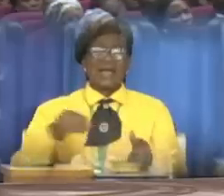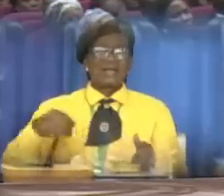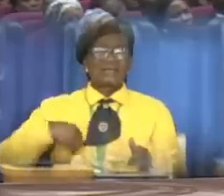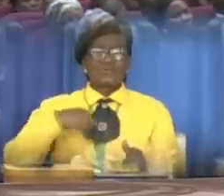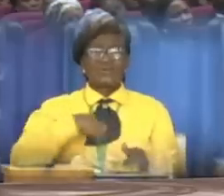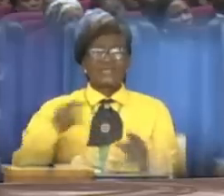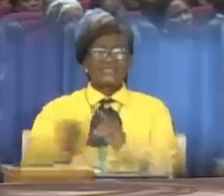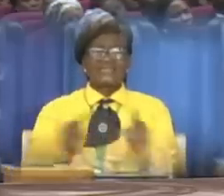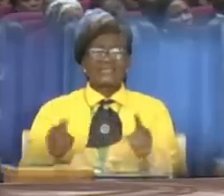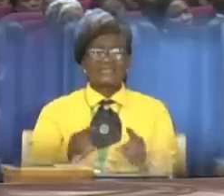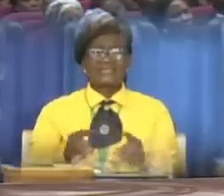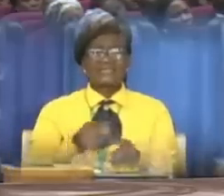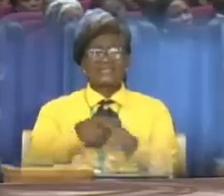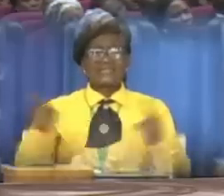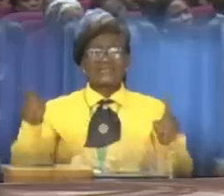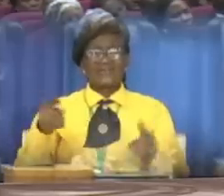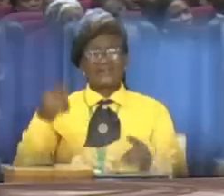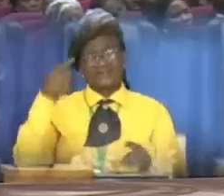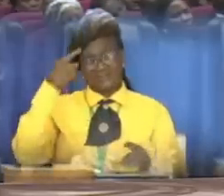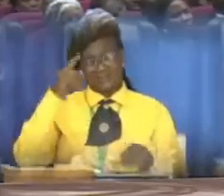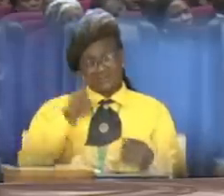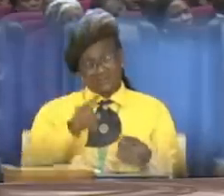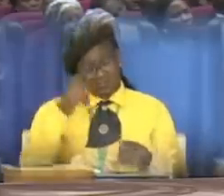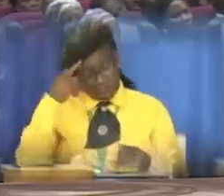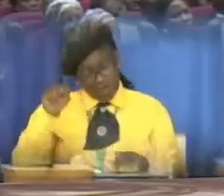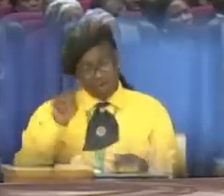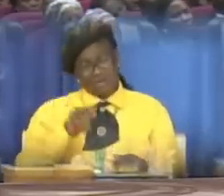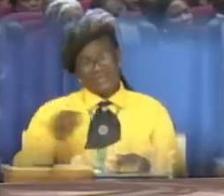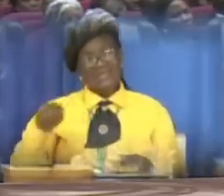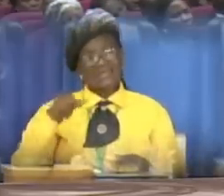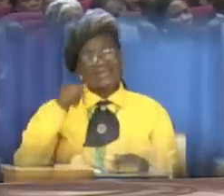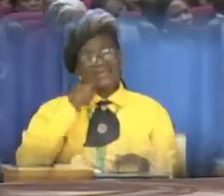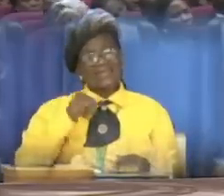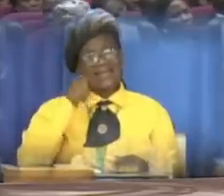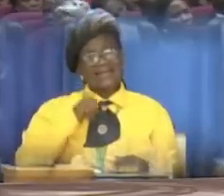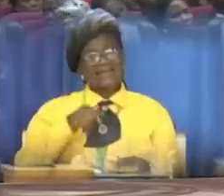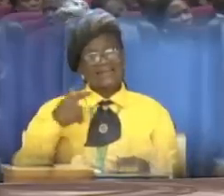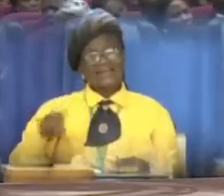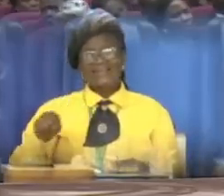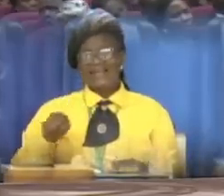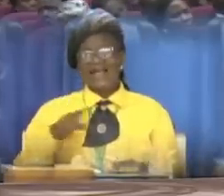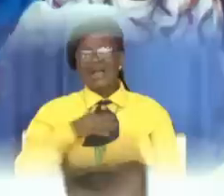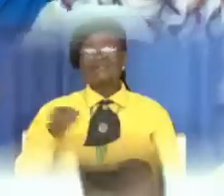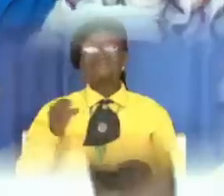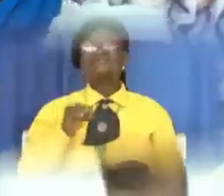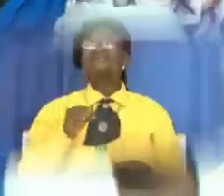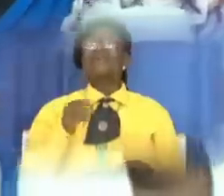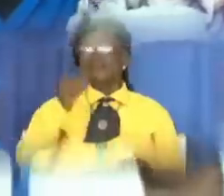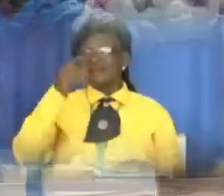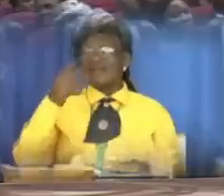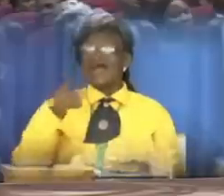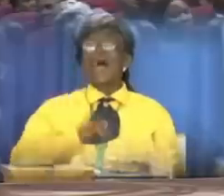And then I said, you can go. The father said, no, let the girl stay with you.